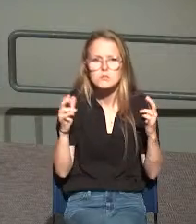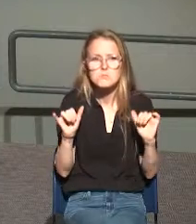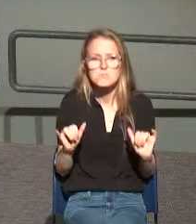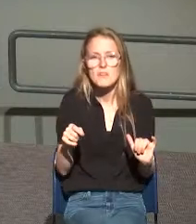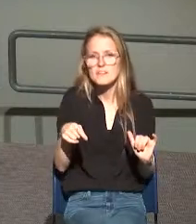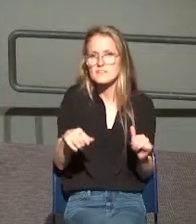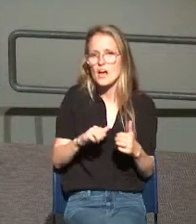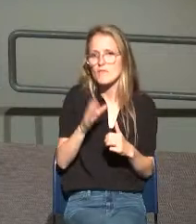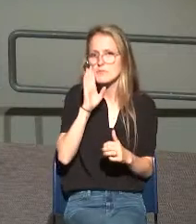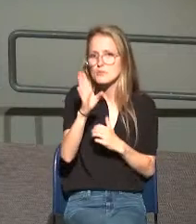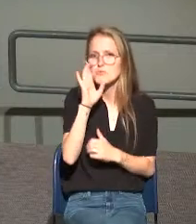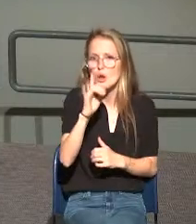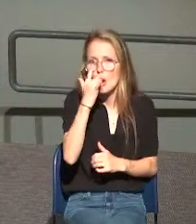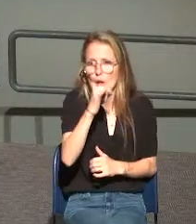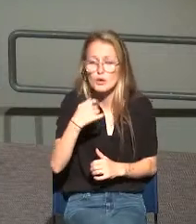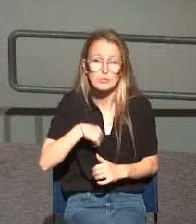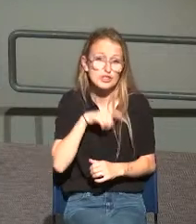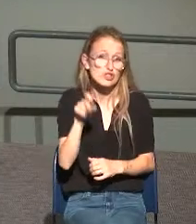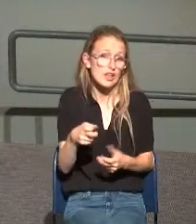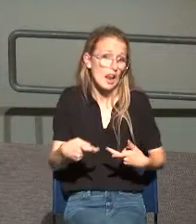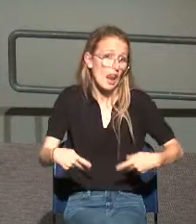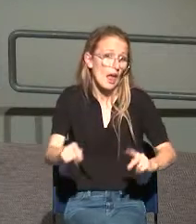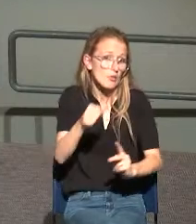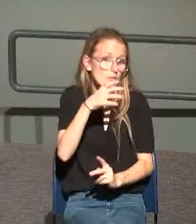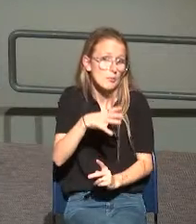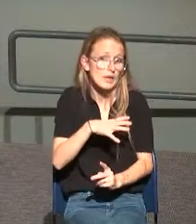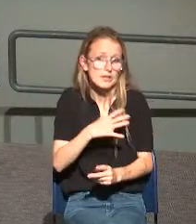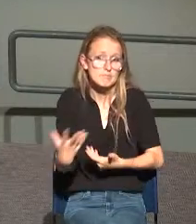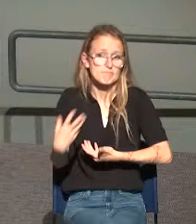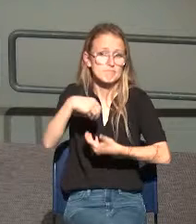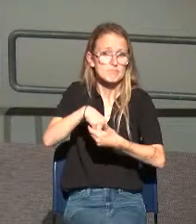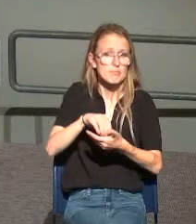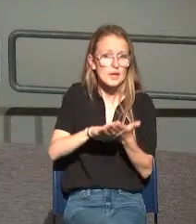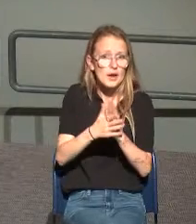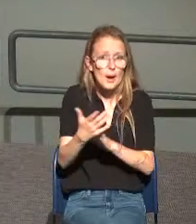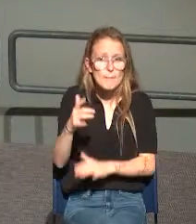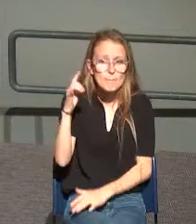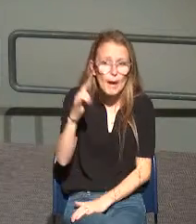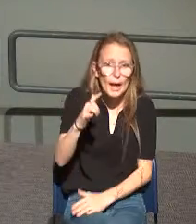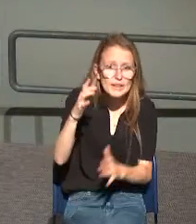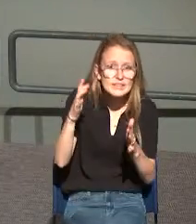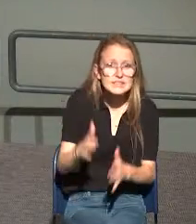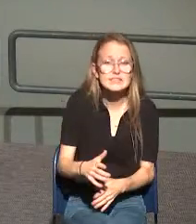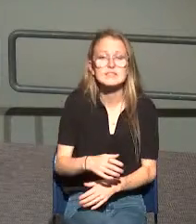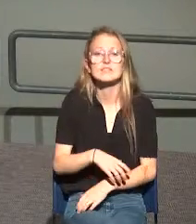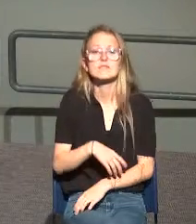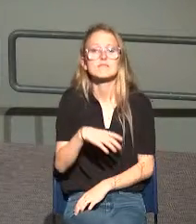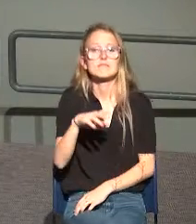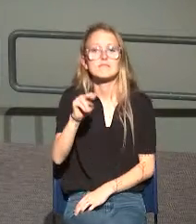and we need to start letting women. We need to start letting women be pilots and navigators and other things.